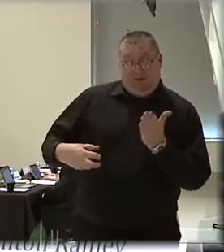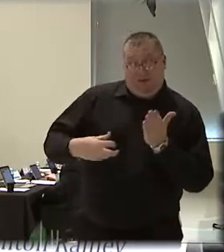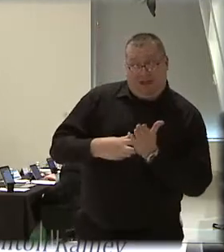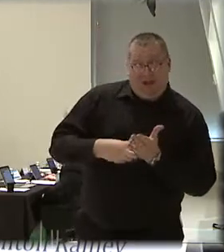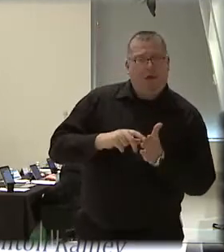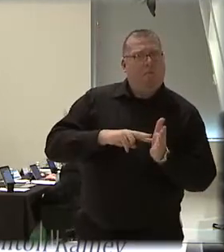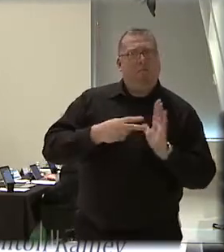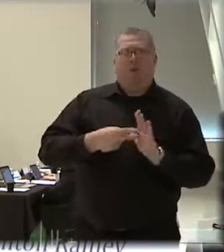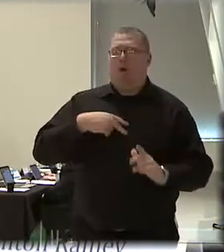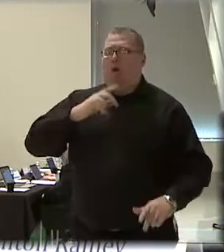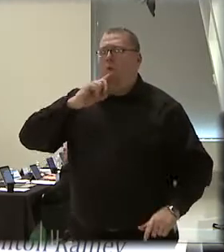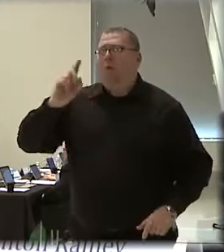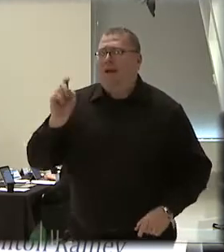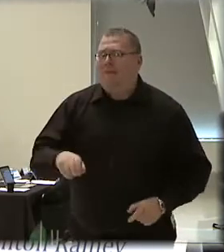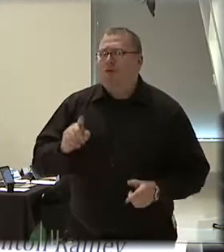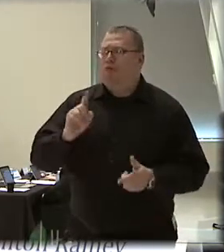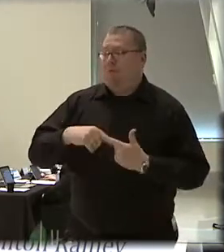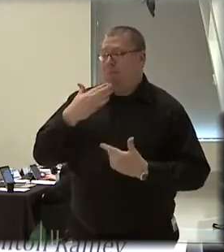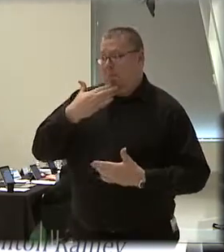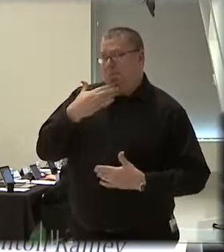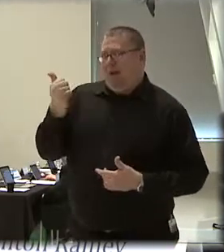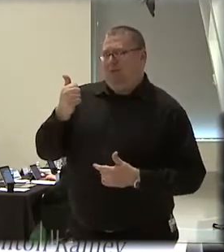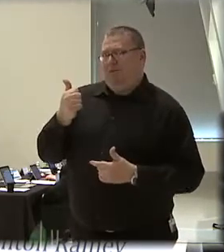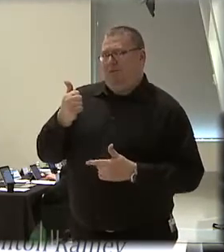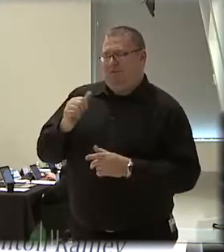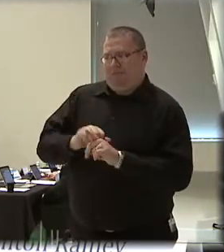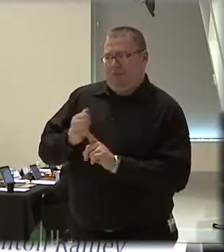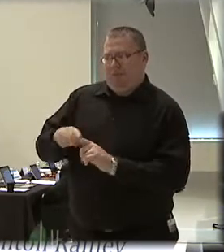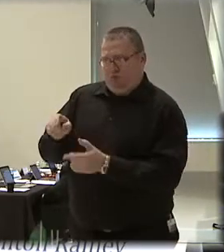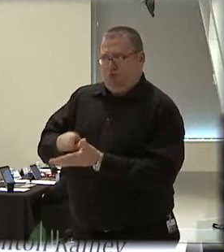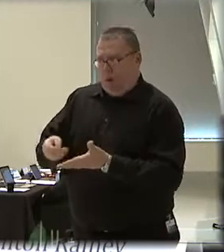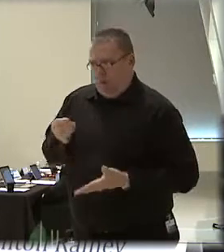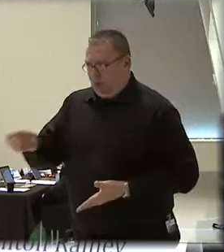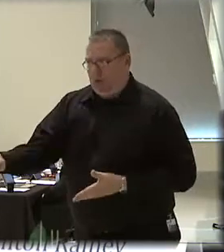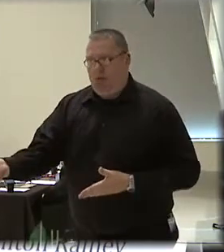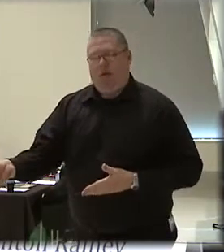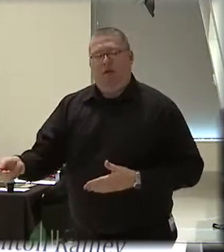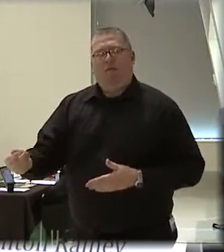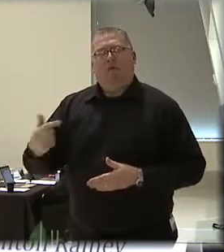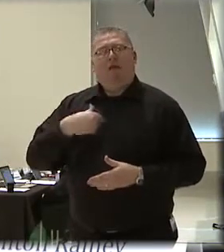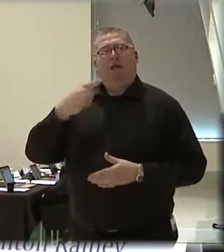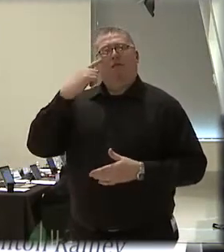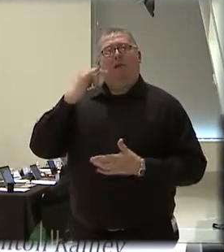mean that it's in the best interest to do so. And so I think that the